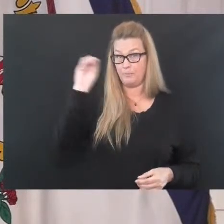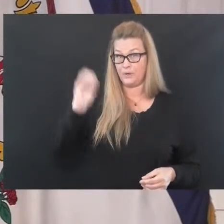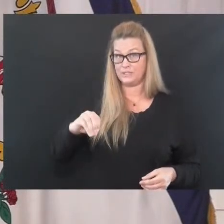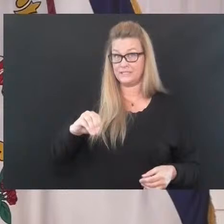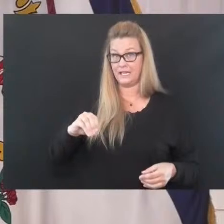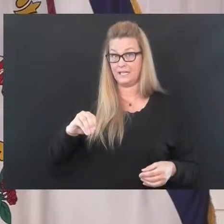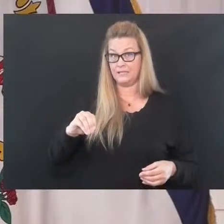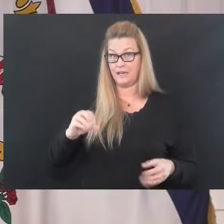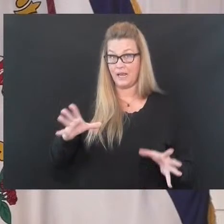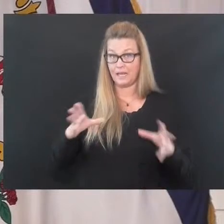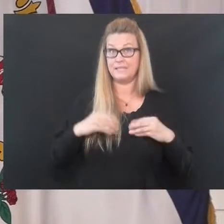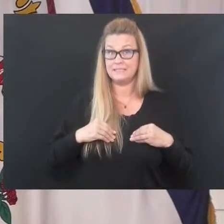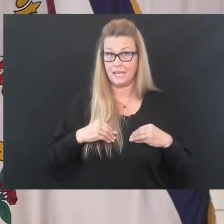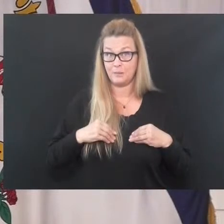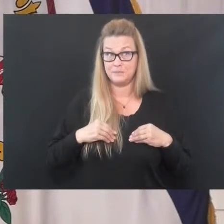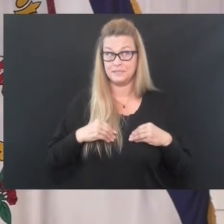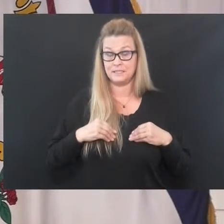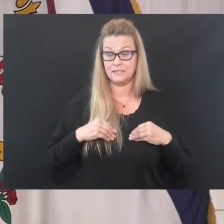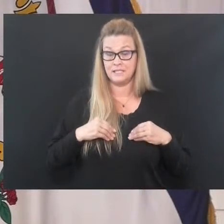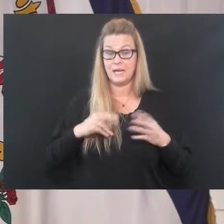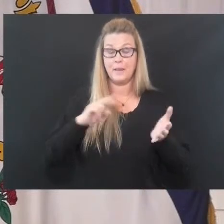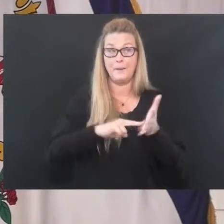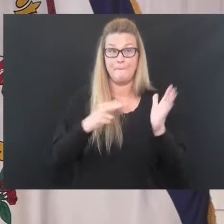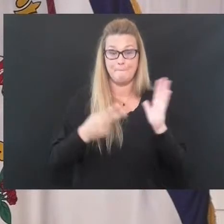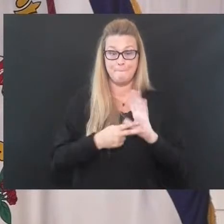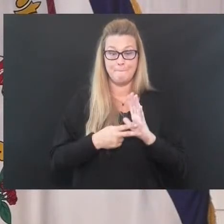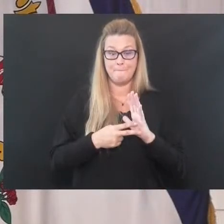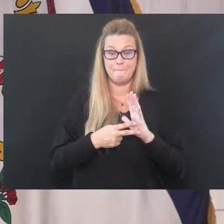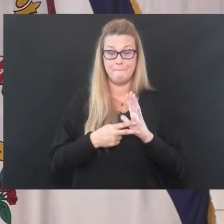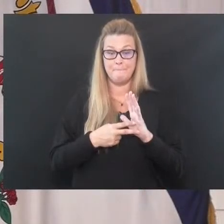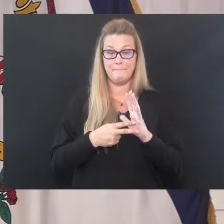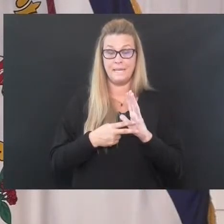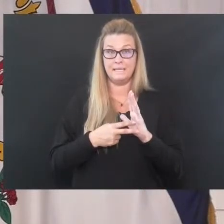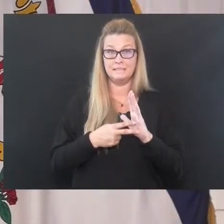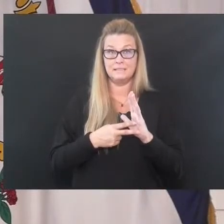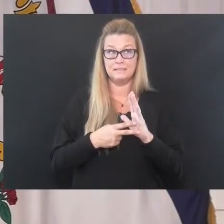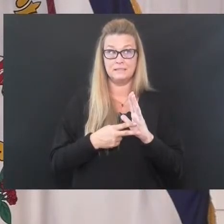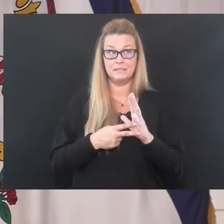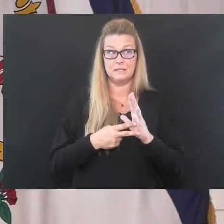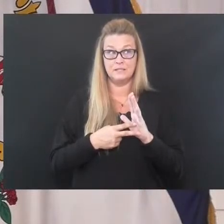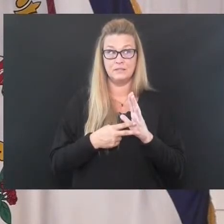steps up, that number is going to